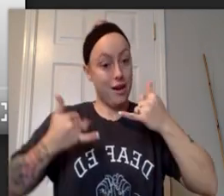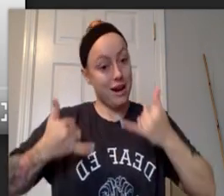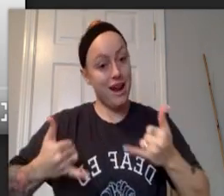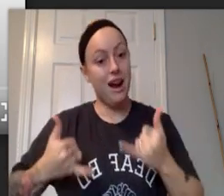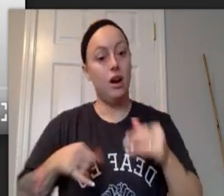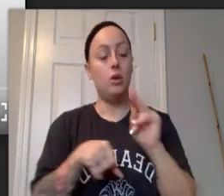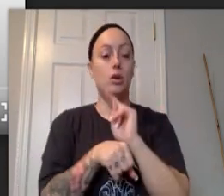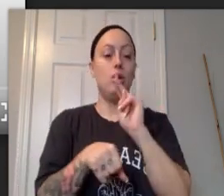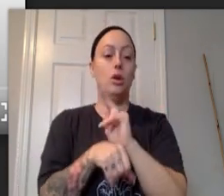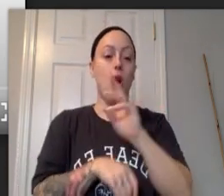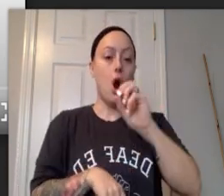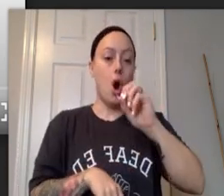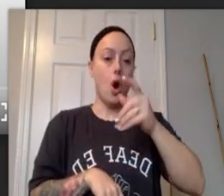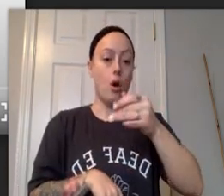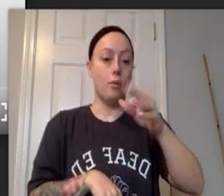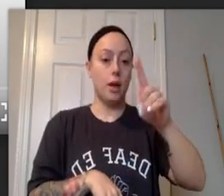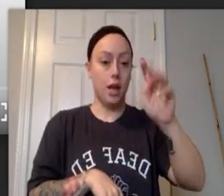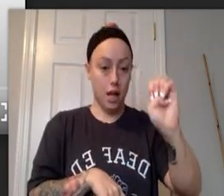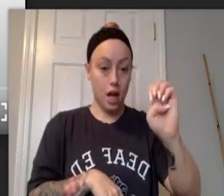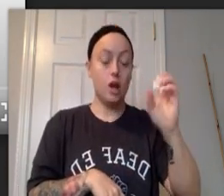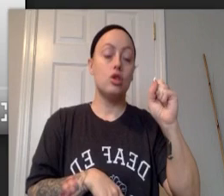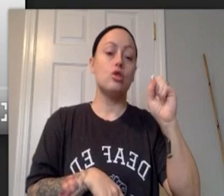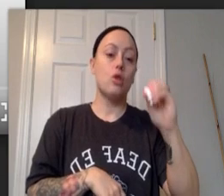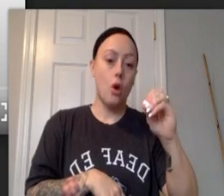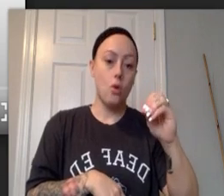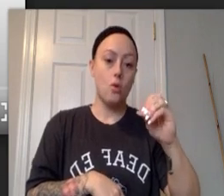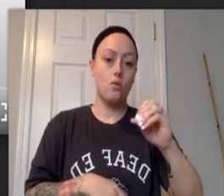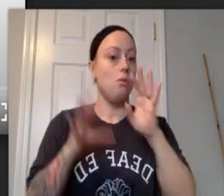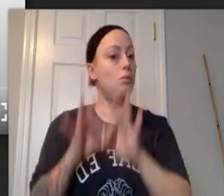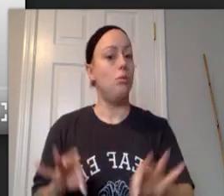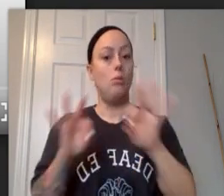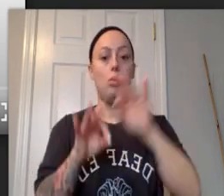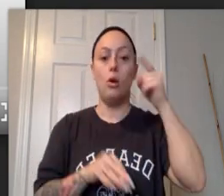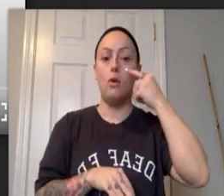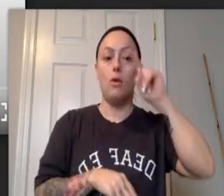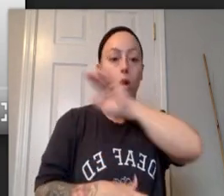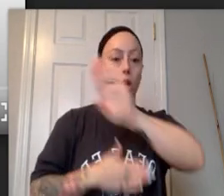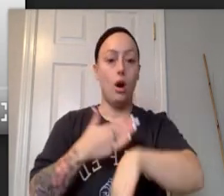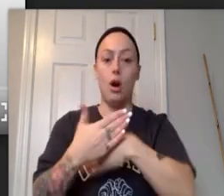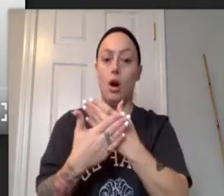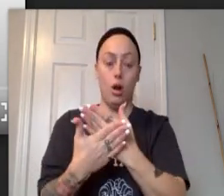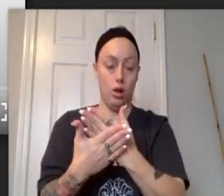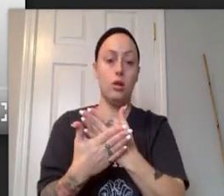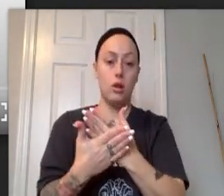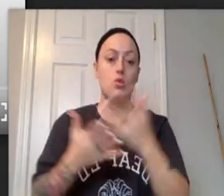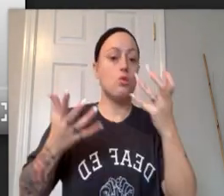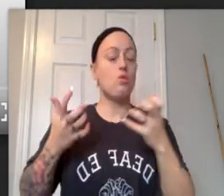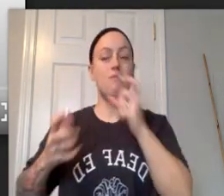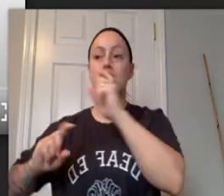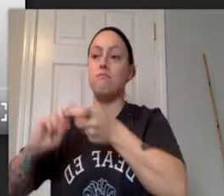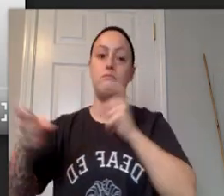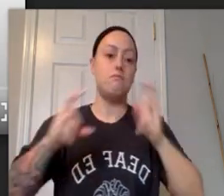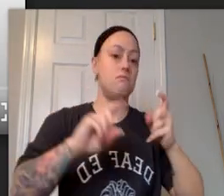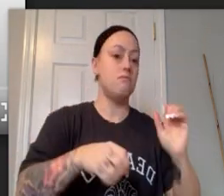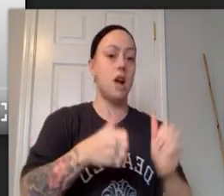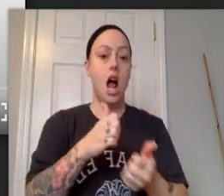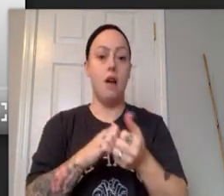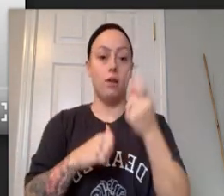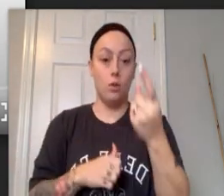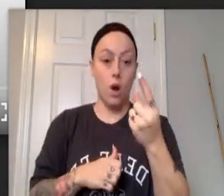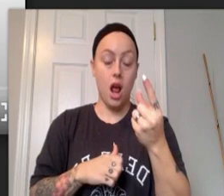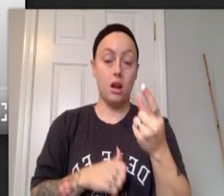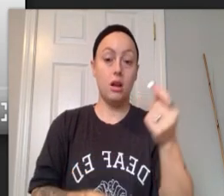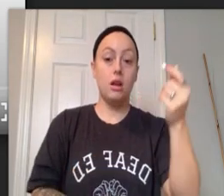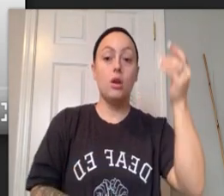lives, right? So naloxone is relevant to everyone. We don't want to ask questions. We want to reduce barriers and give it to everyone because that's how we're going to reduce